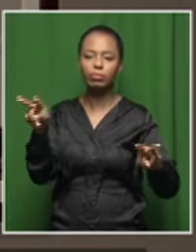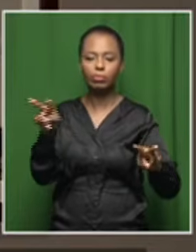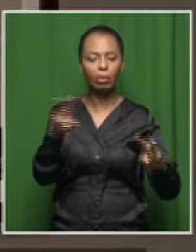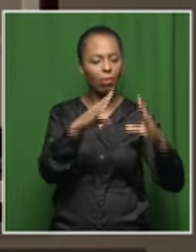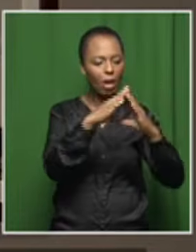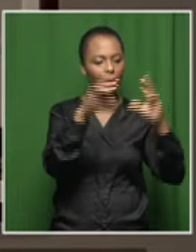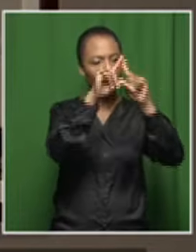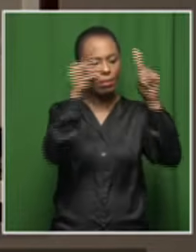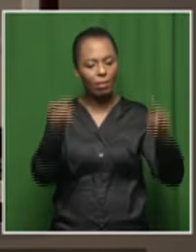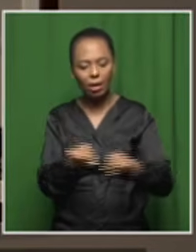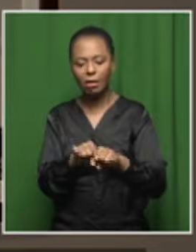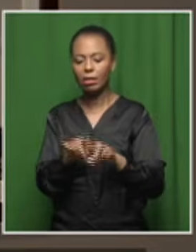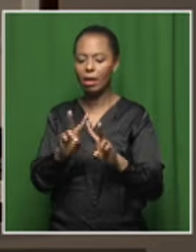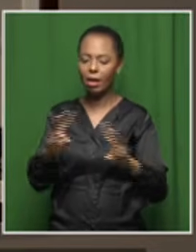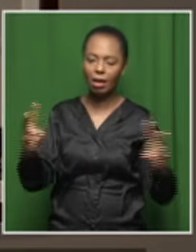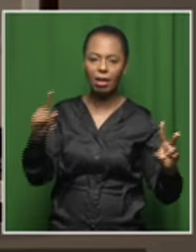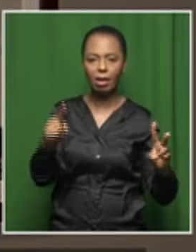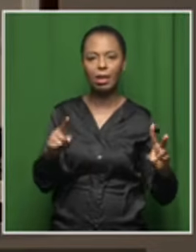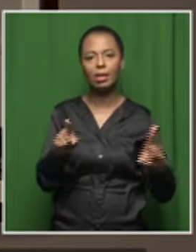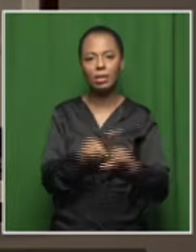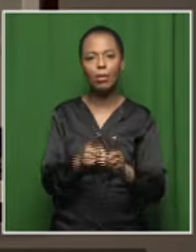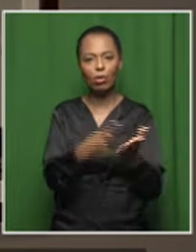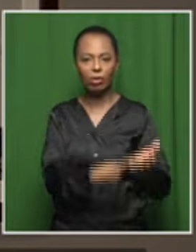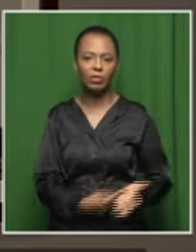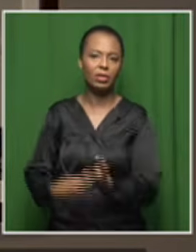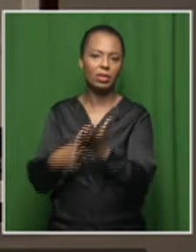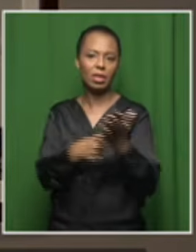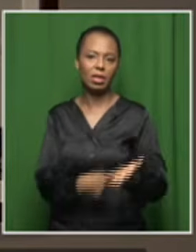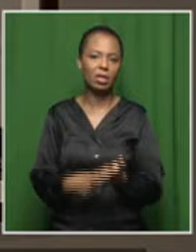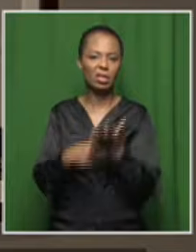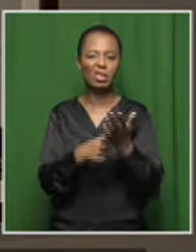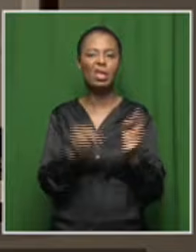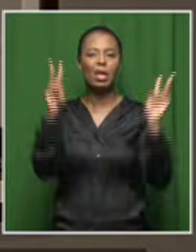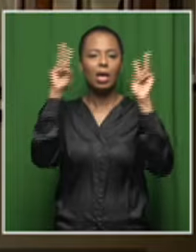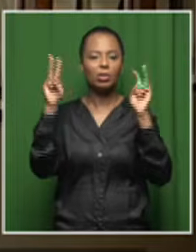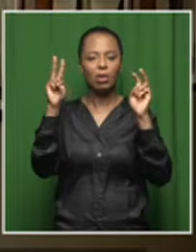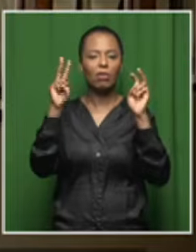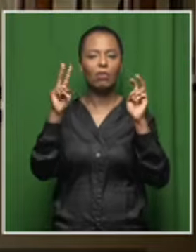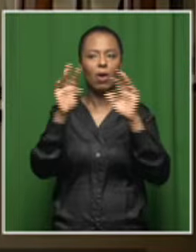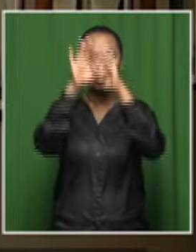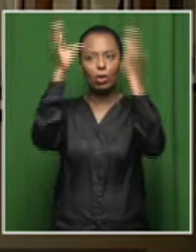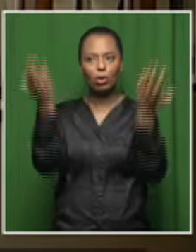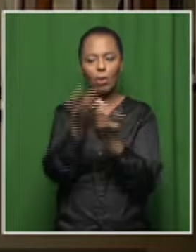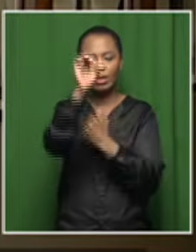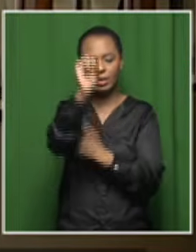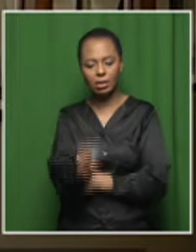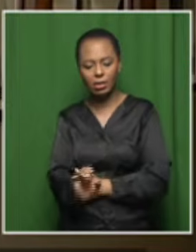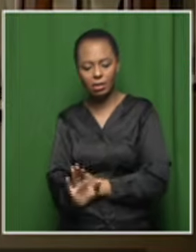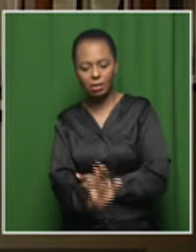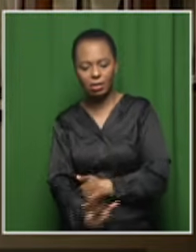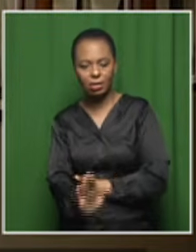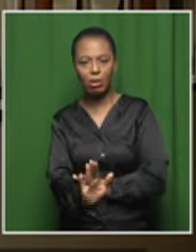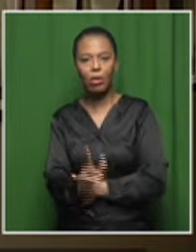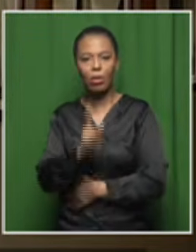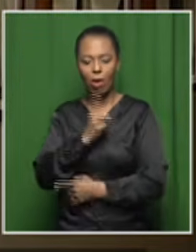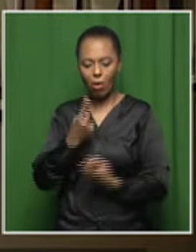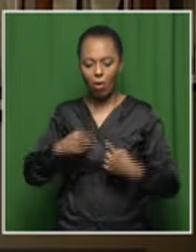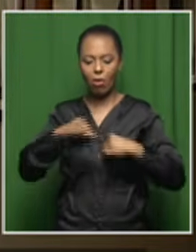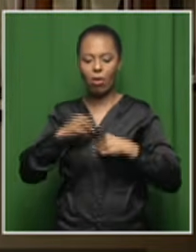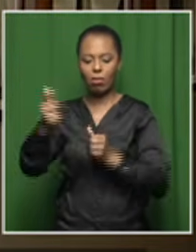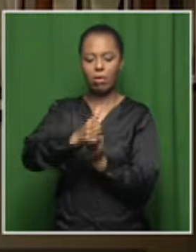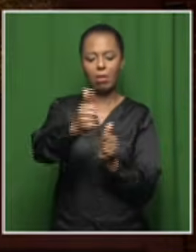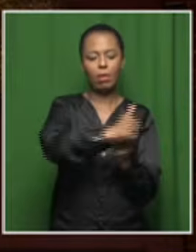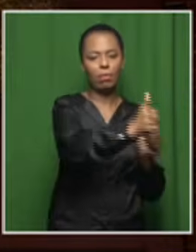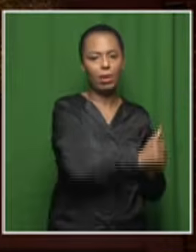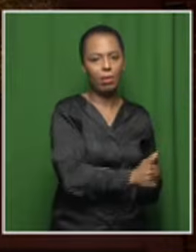about conversations that we're having in the global south, that essentially we're all responsible for creating our world together, and that we